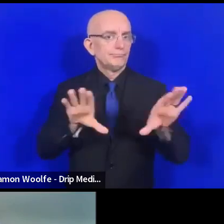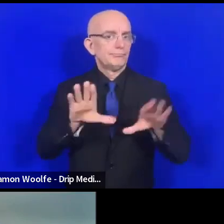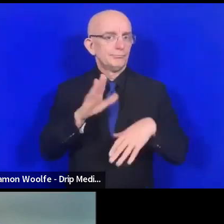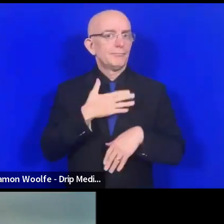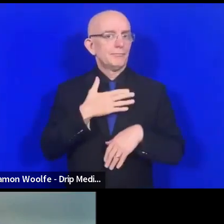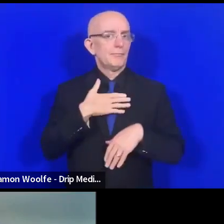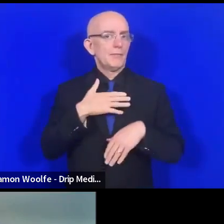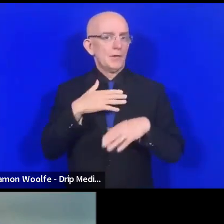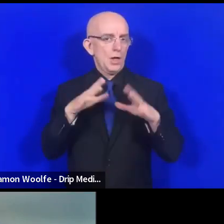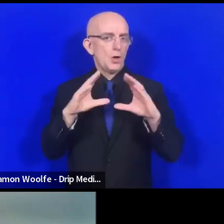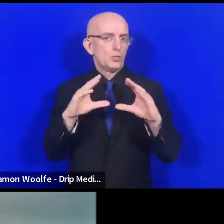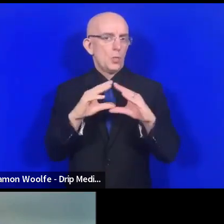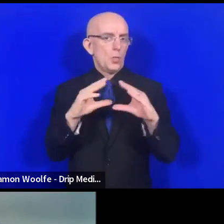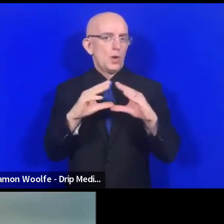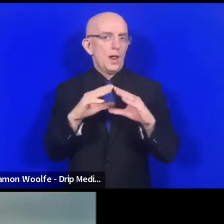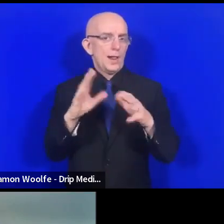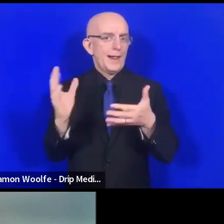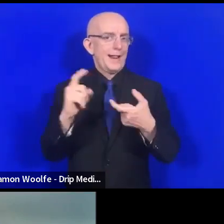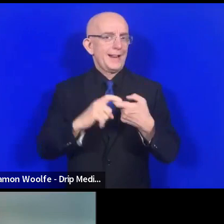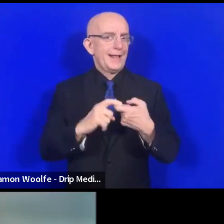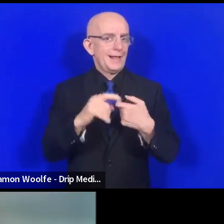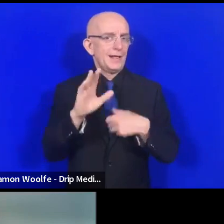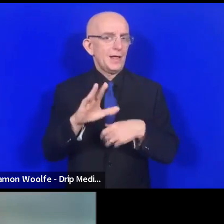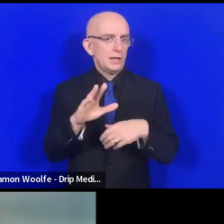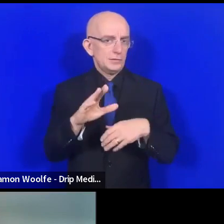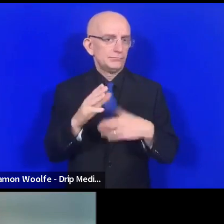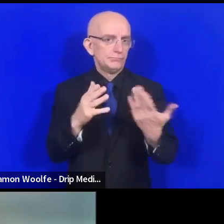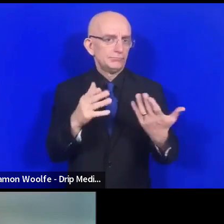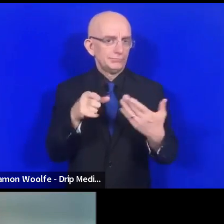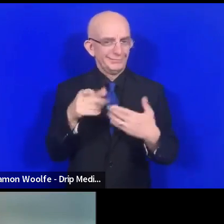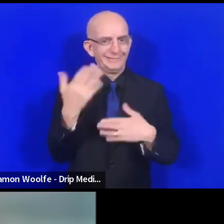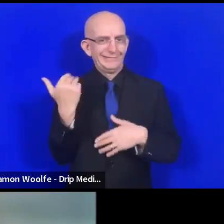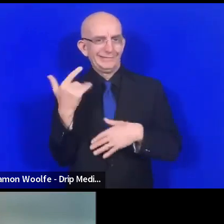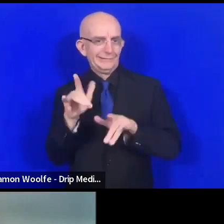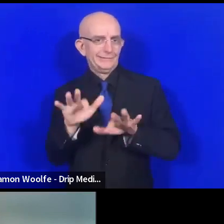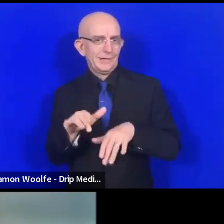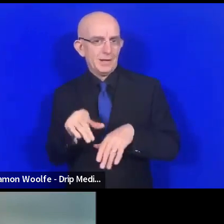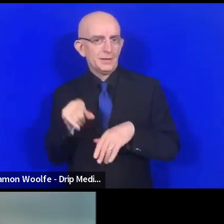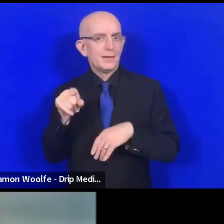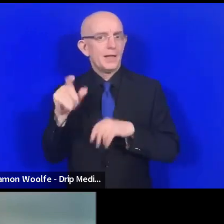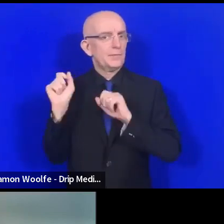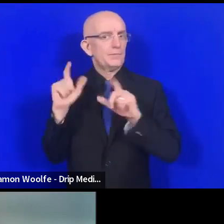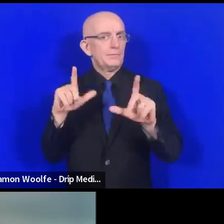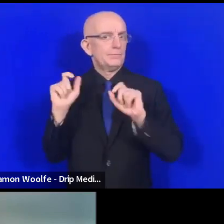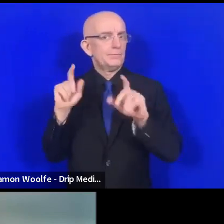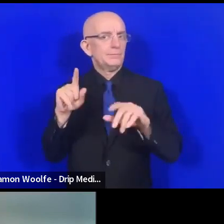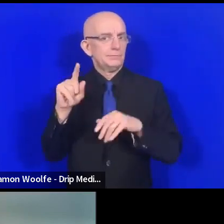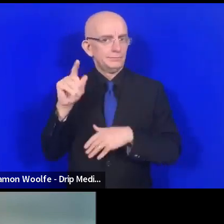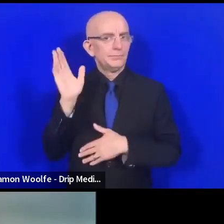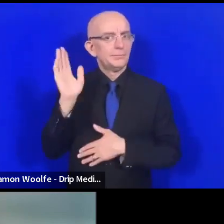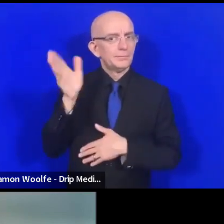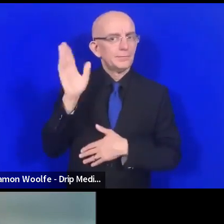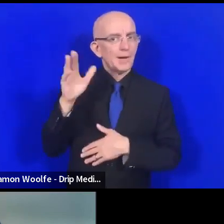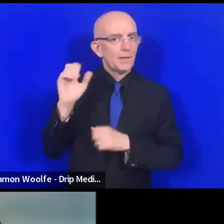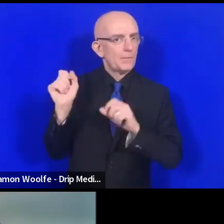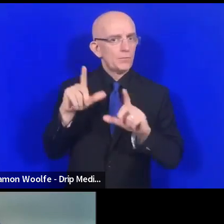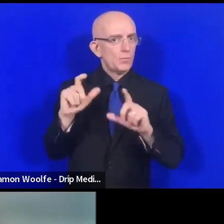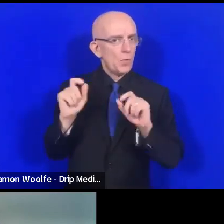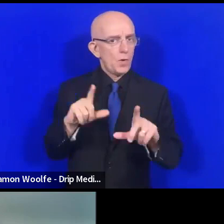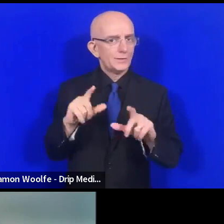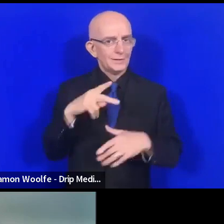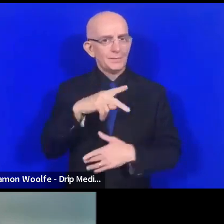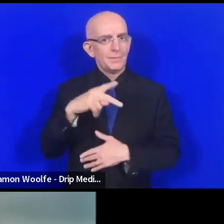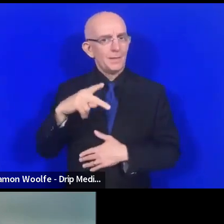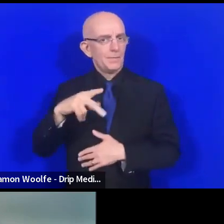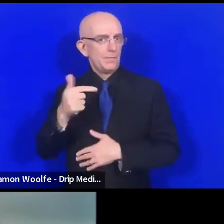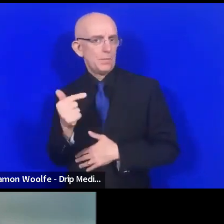distribute that following the event to those of you who are in the room today. So thank you for that. And I see that